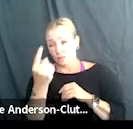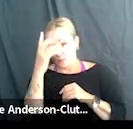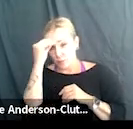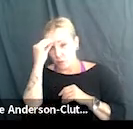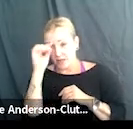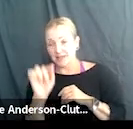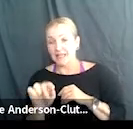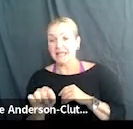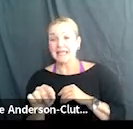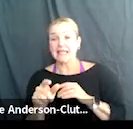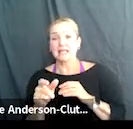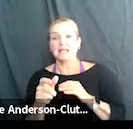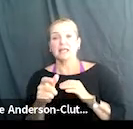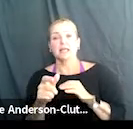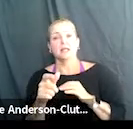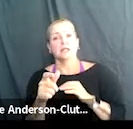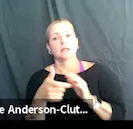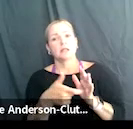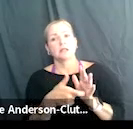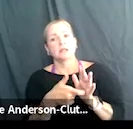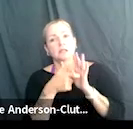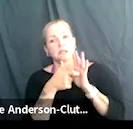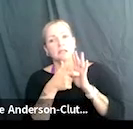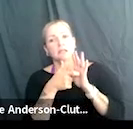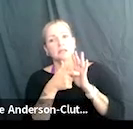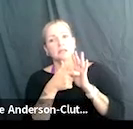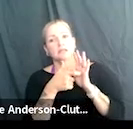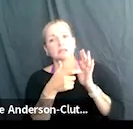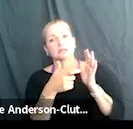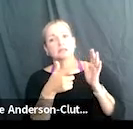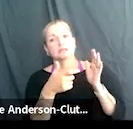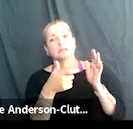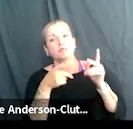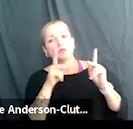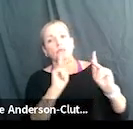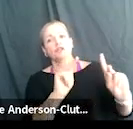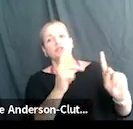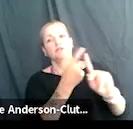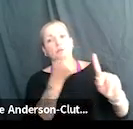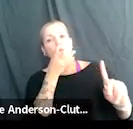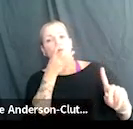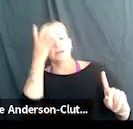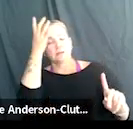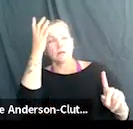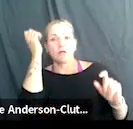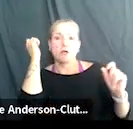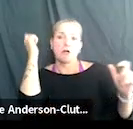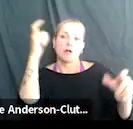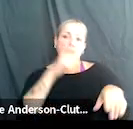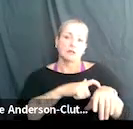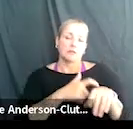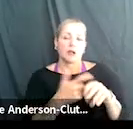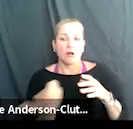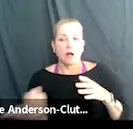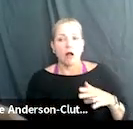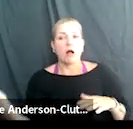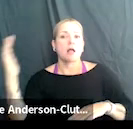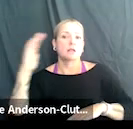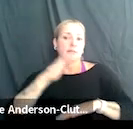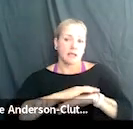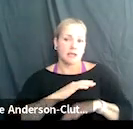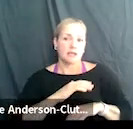anything, and keeps asking, is it okay? Is it okay? Is it okay I do this, Bob? Is it okay I do this? And of course, she's lost her